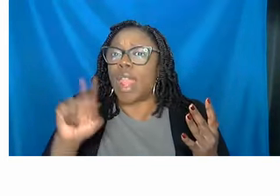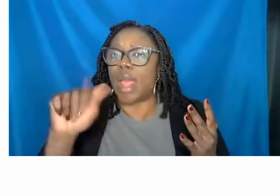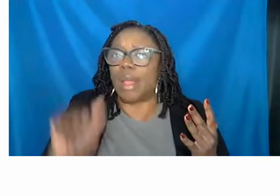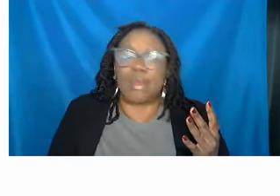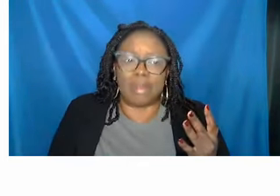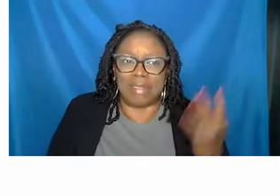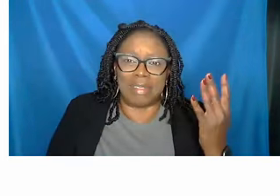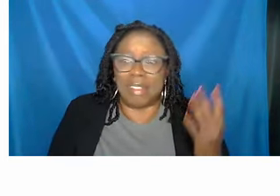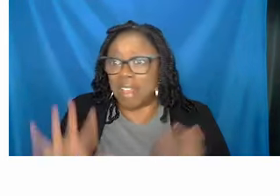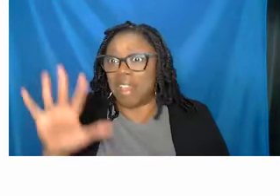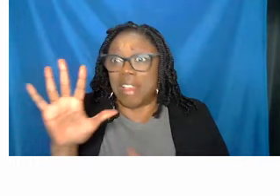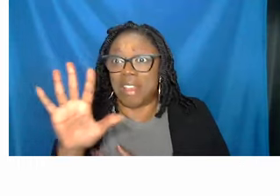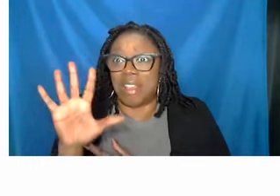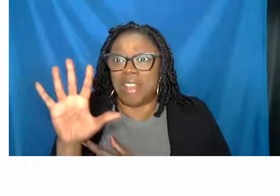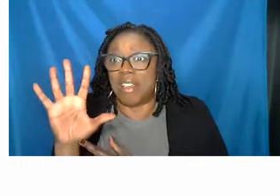Five,